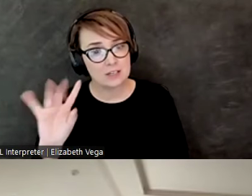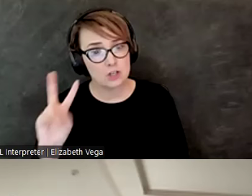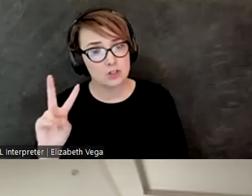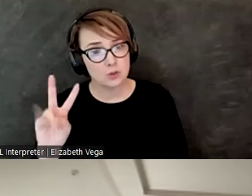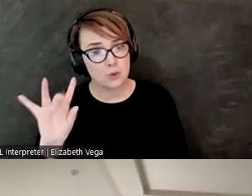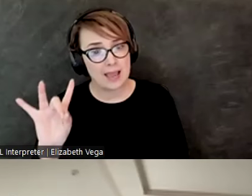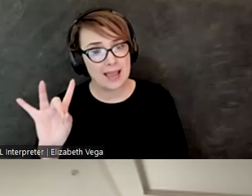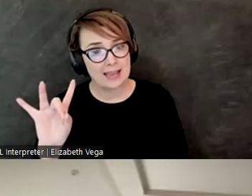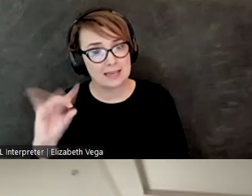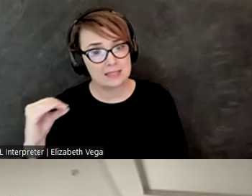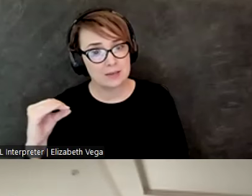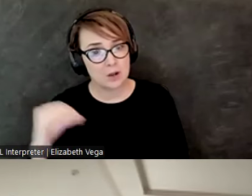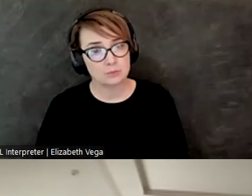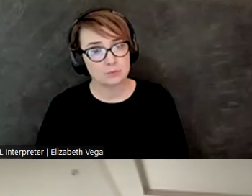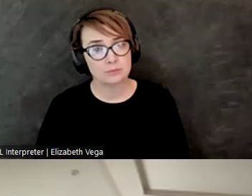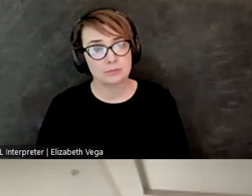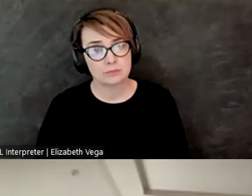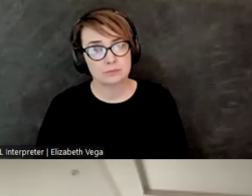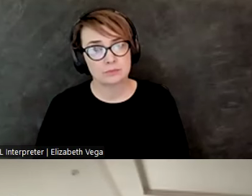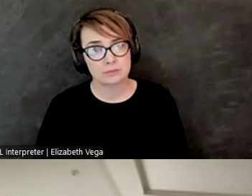https://oah-dgs-ca-gov.com/j/16058982 80.